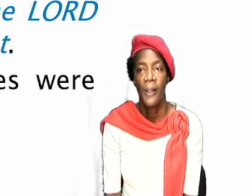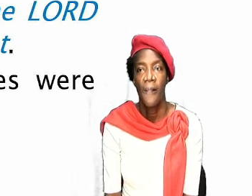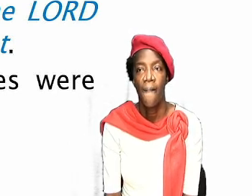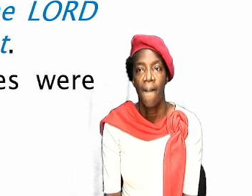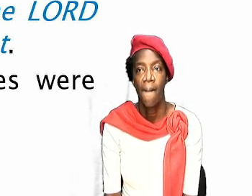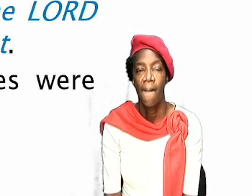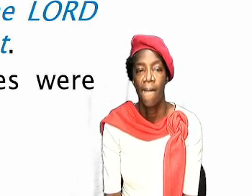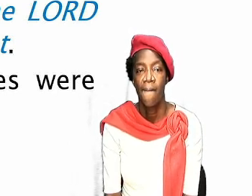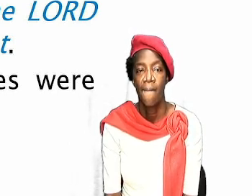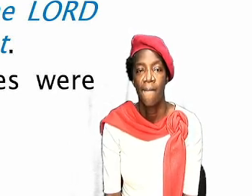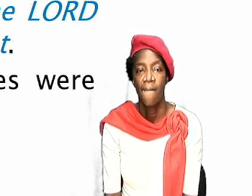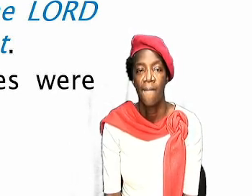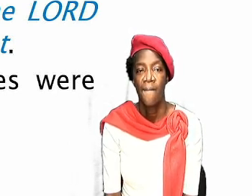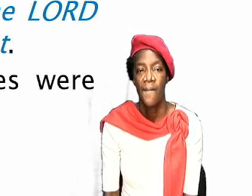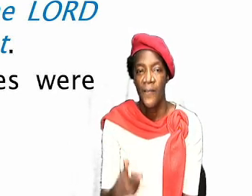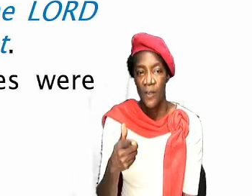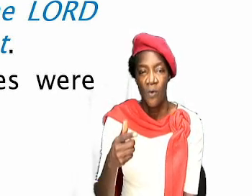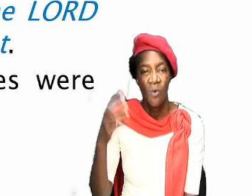So